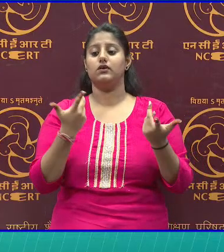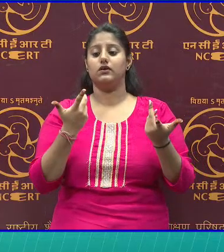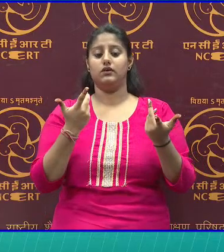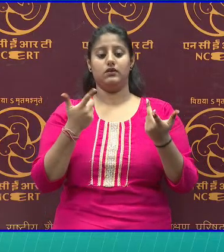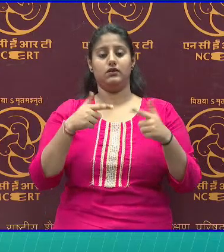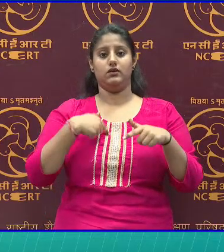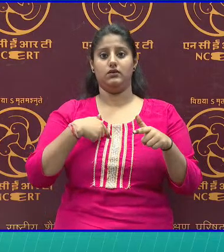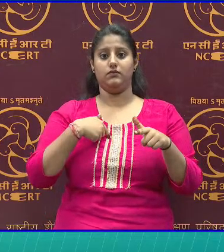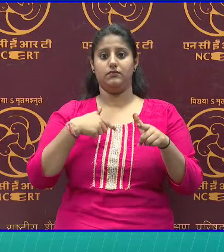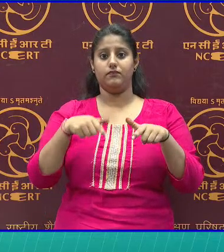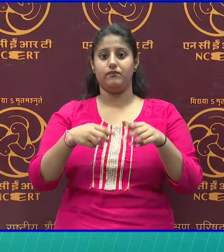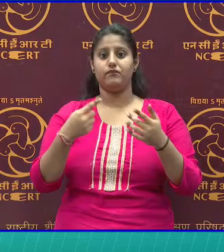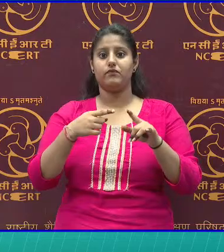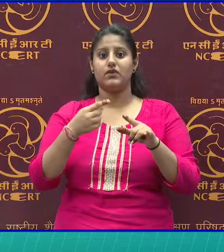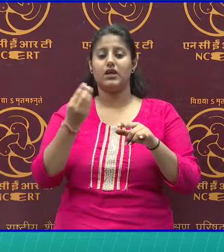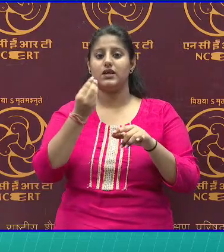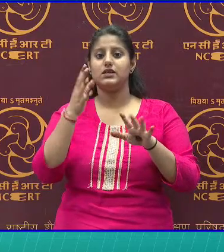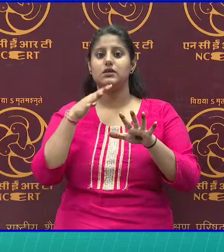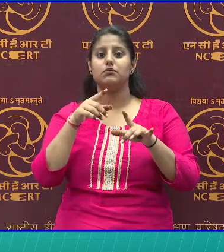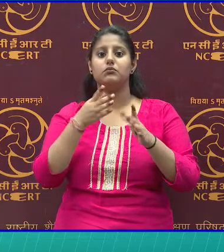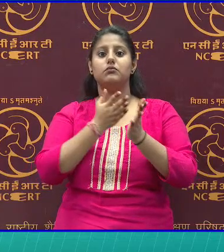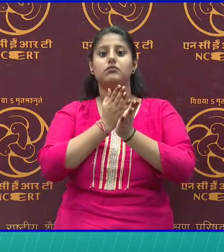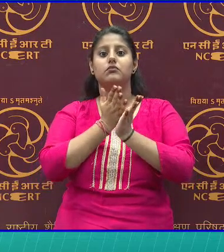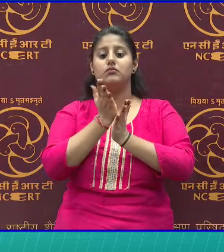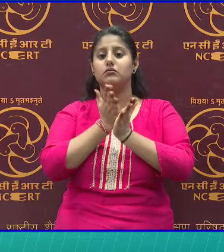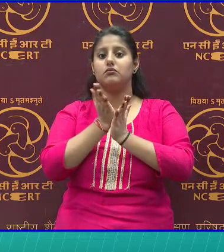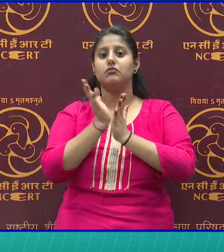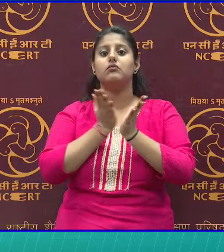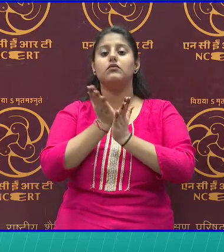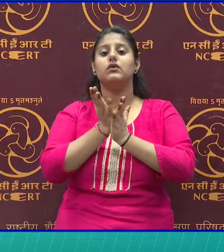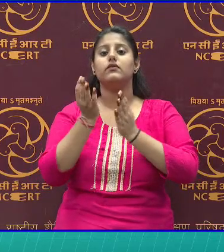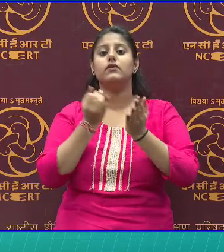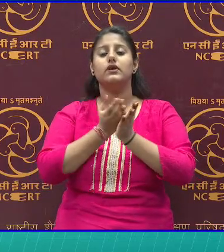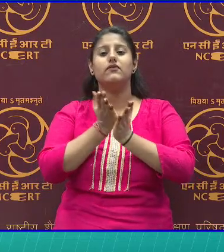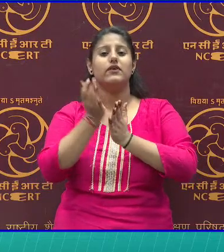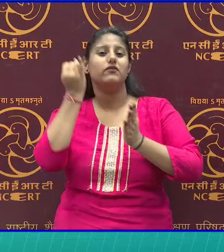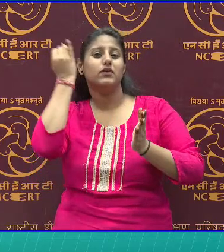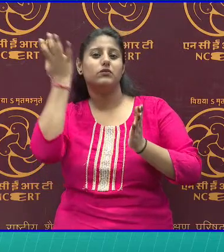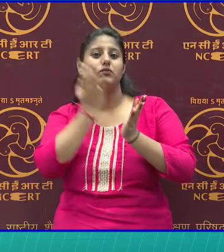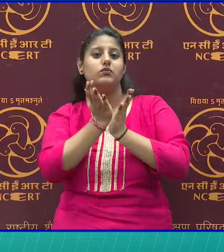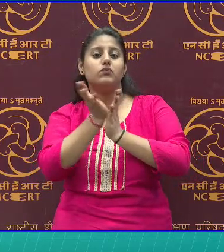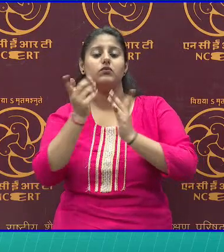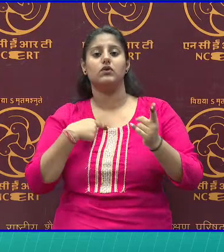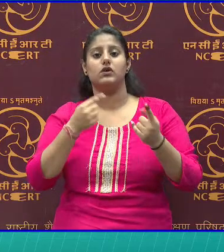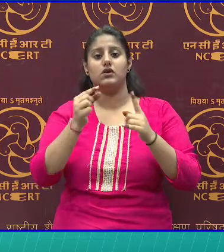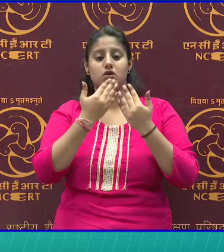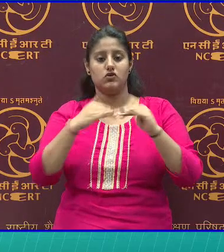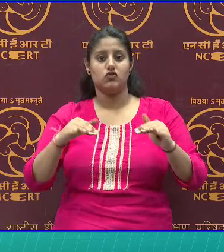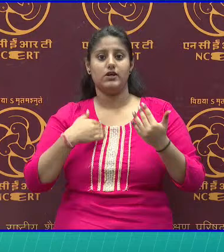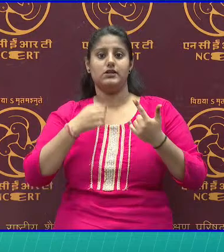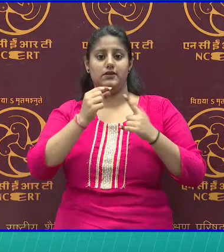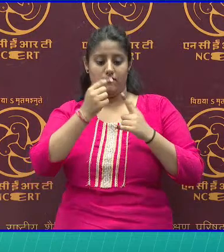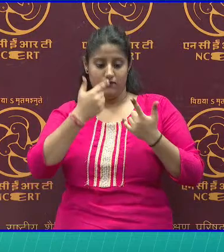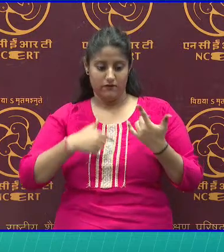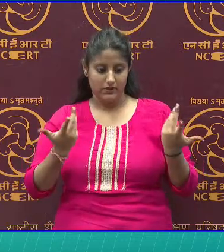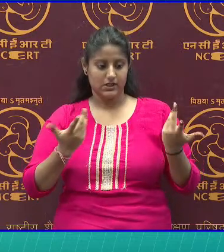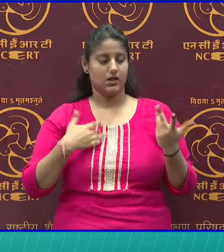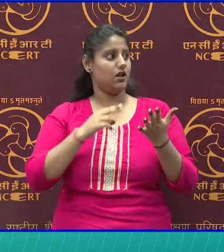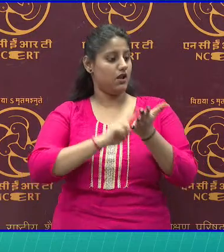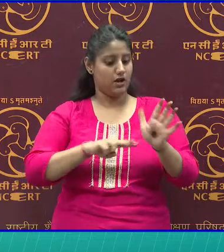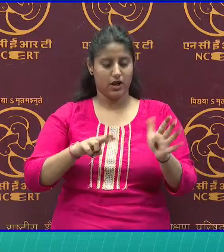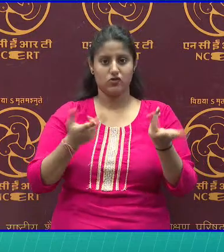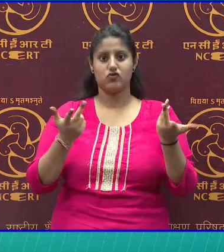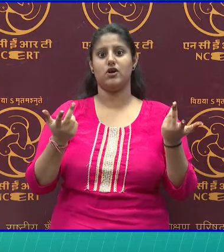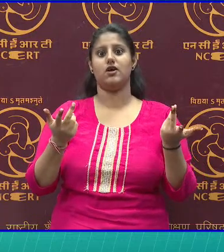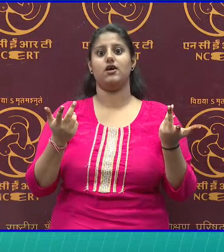an interdisciplinary approach about 3 different worlds of child. Child has a physical world, child has a natural world around, and child